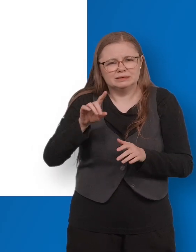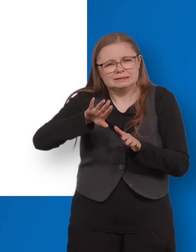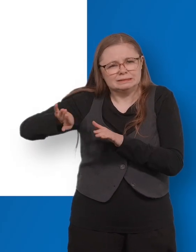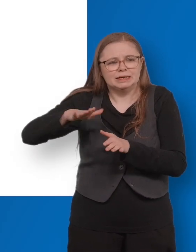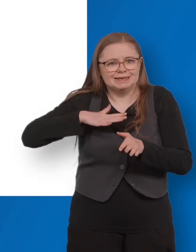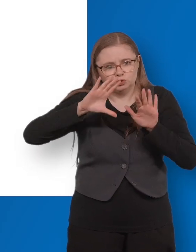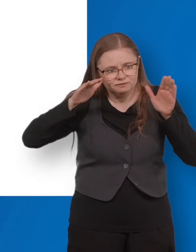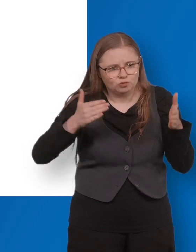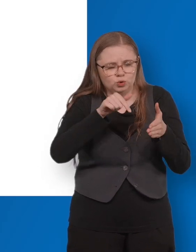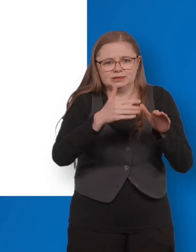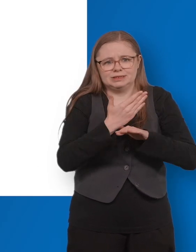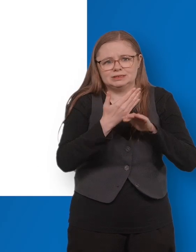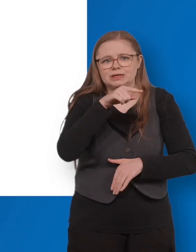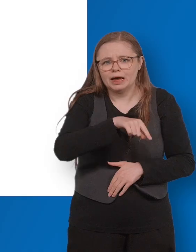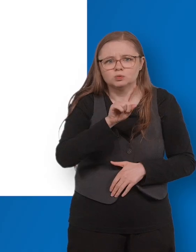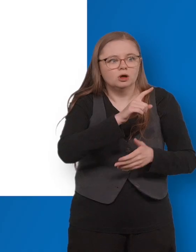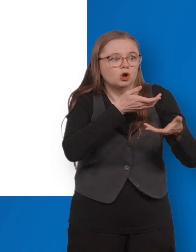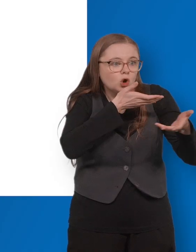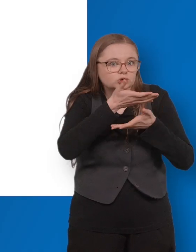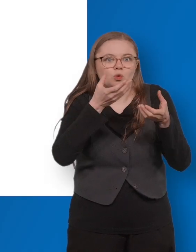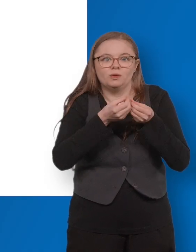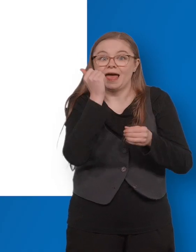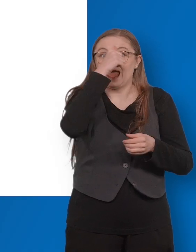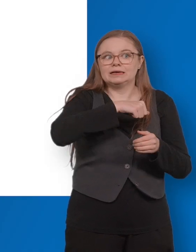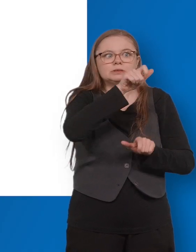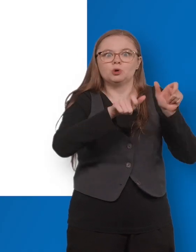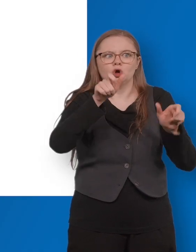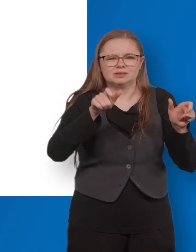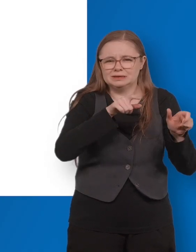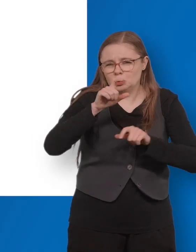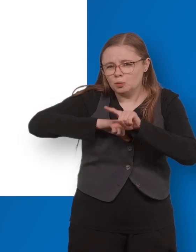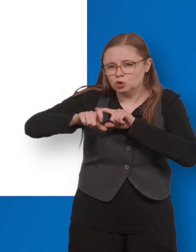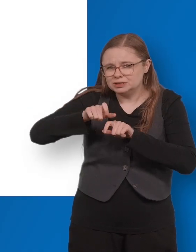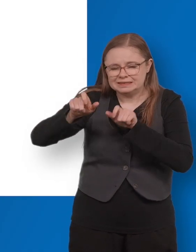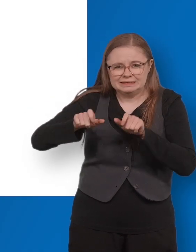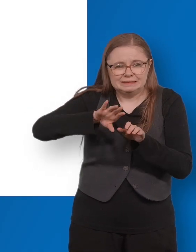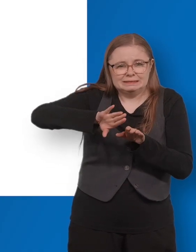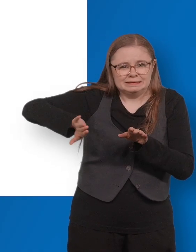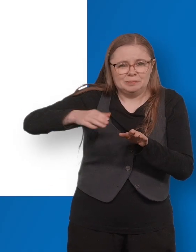consult our experts. Would you mind stepping out now? Not proud of it, but